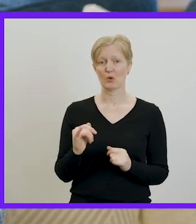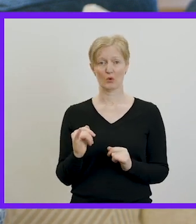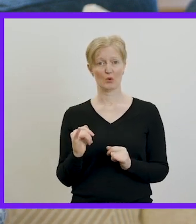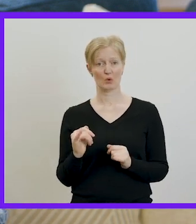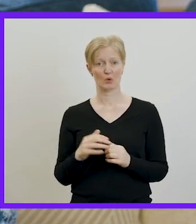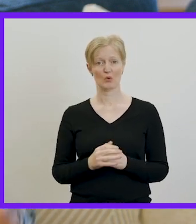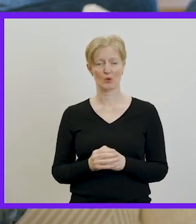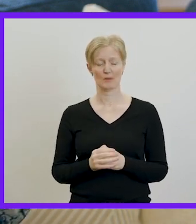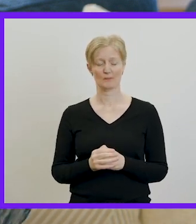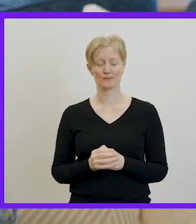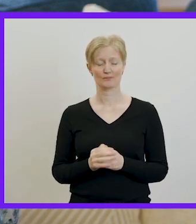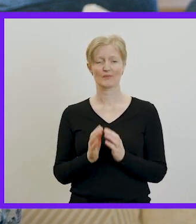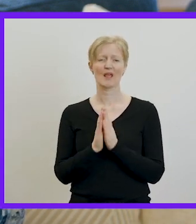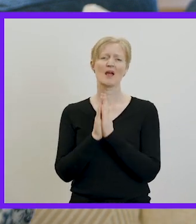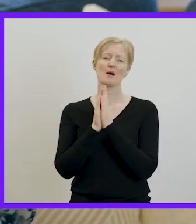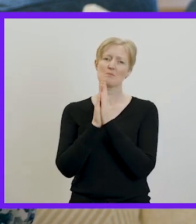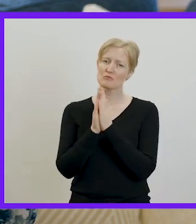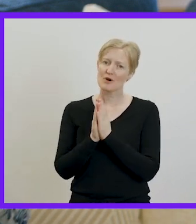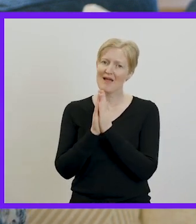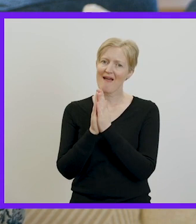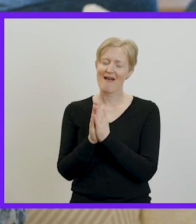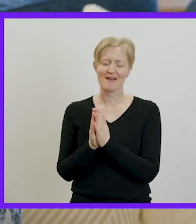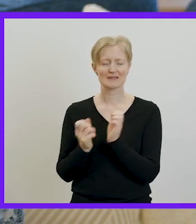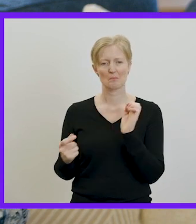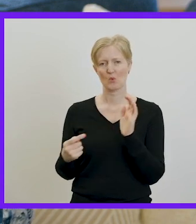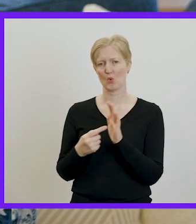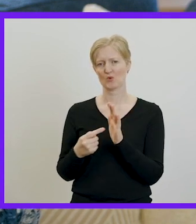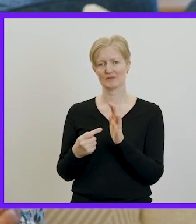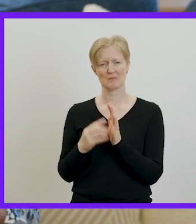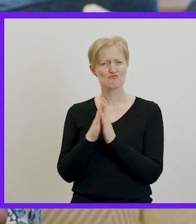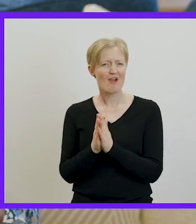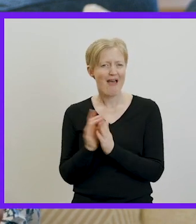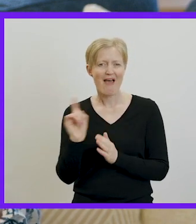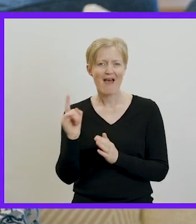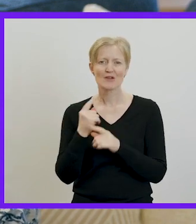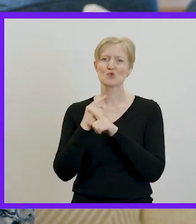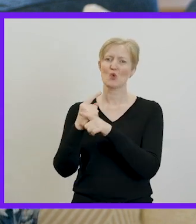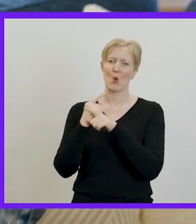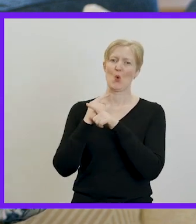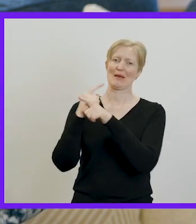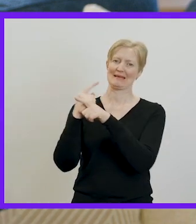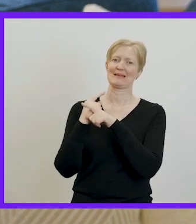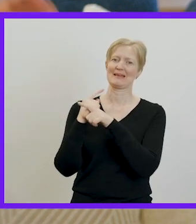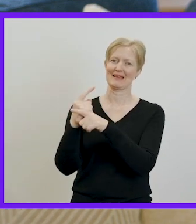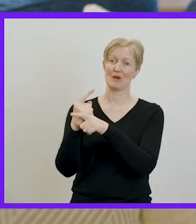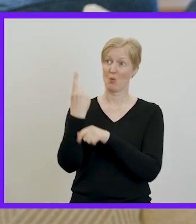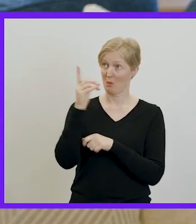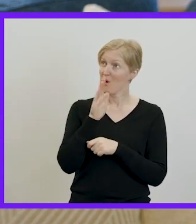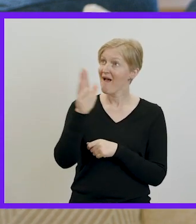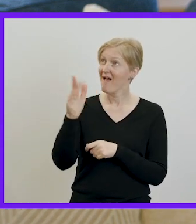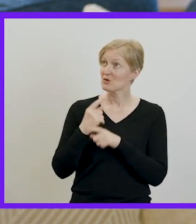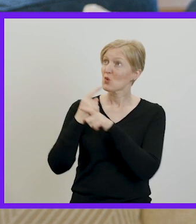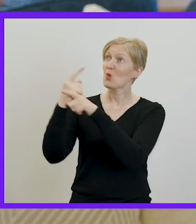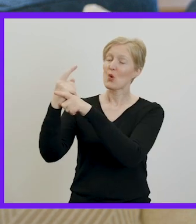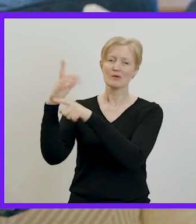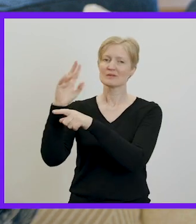man? You know, prayer is such an important thing. Prayer is dialogue. It's not just when we speak to God,